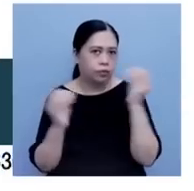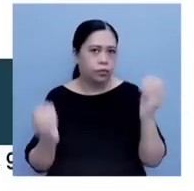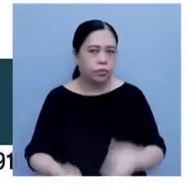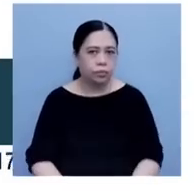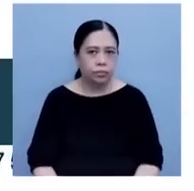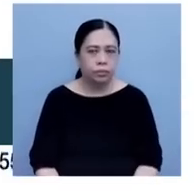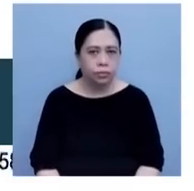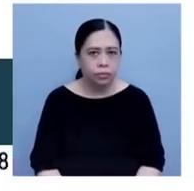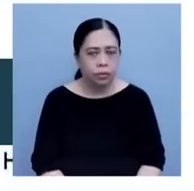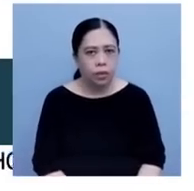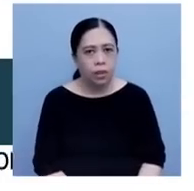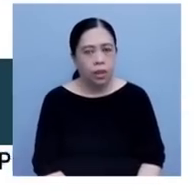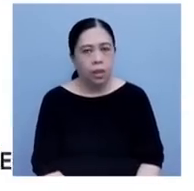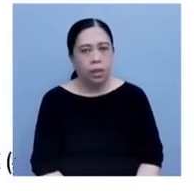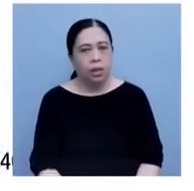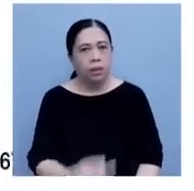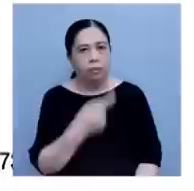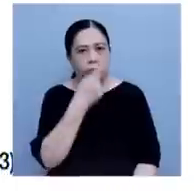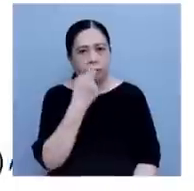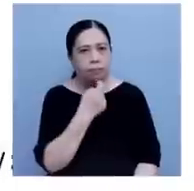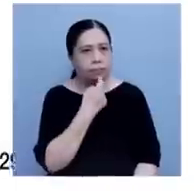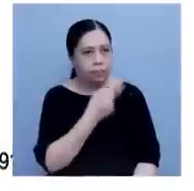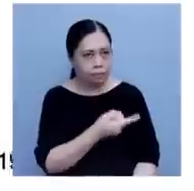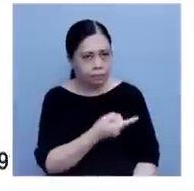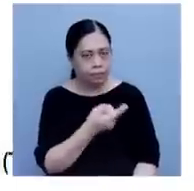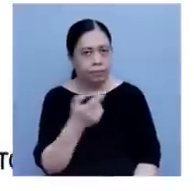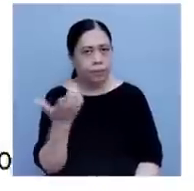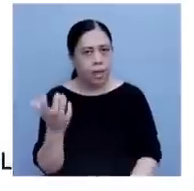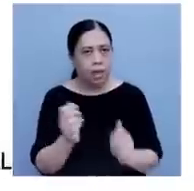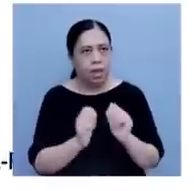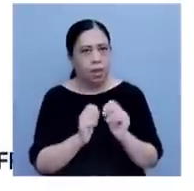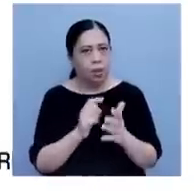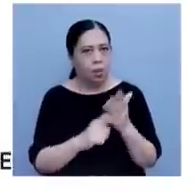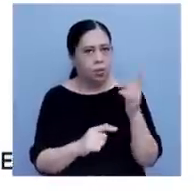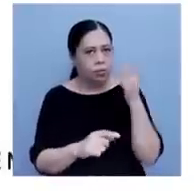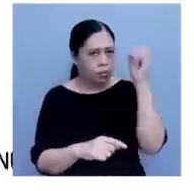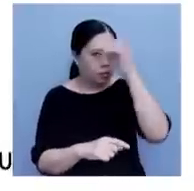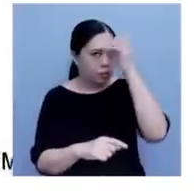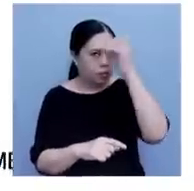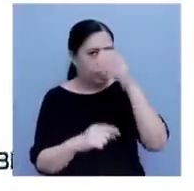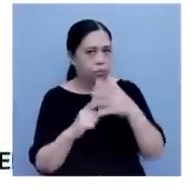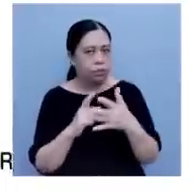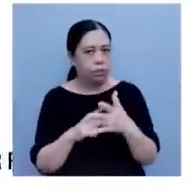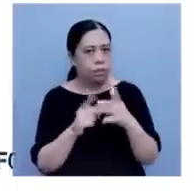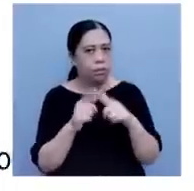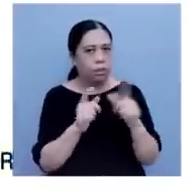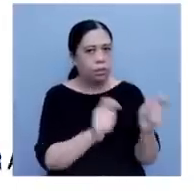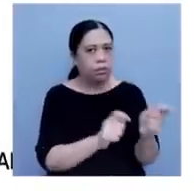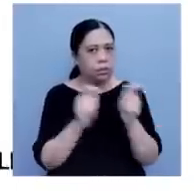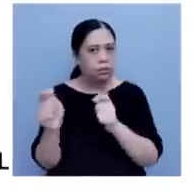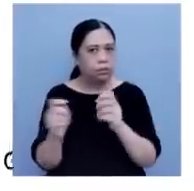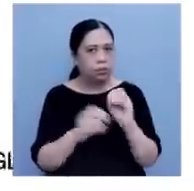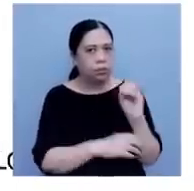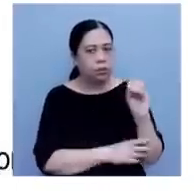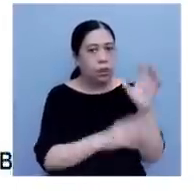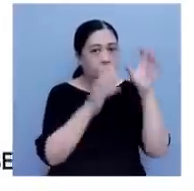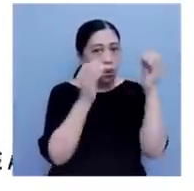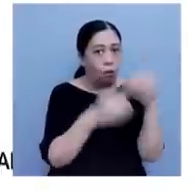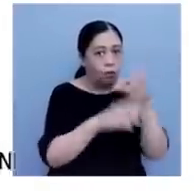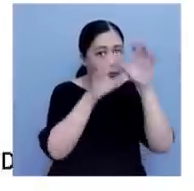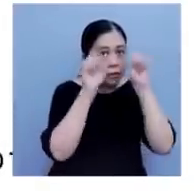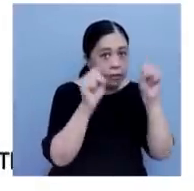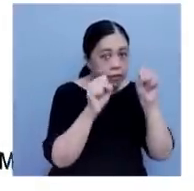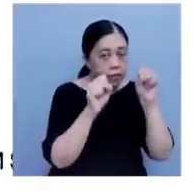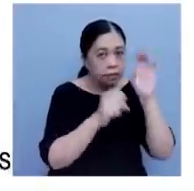Now, and because you said that, what is your opinion then on the transfer of the funds from the office of the president to the office of the